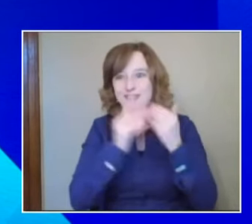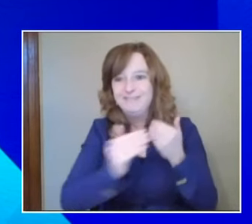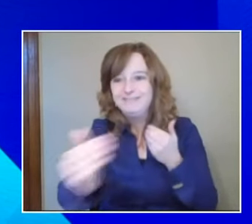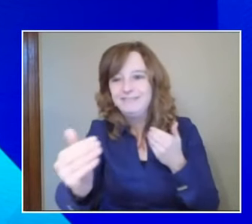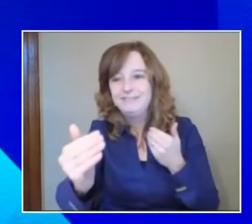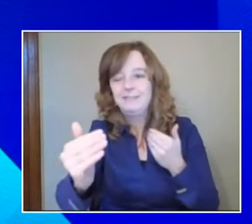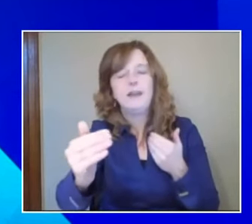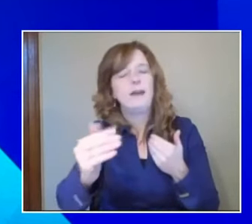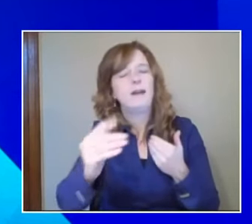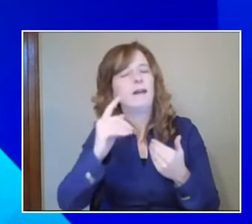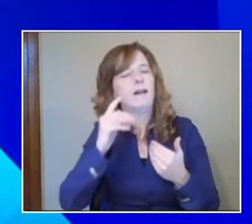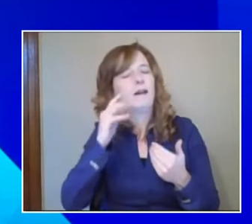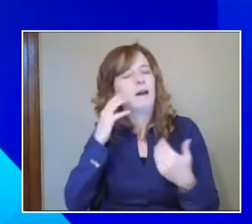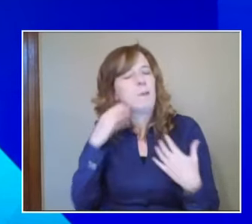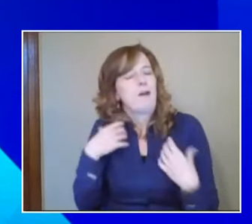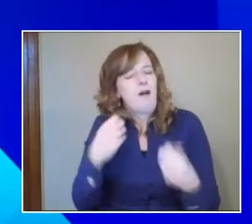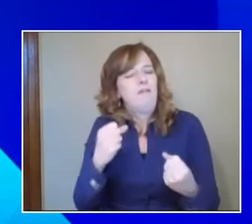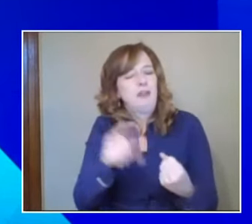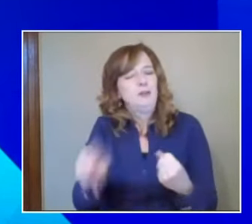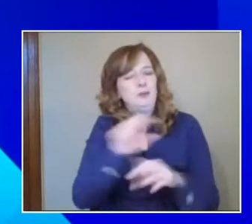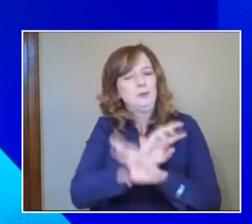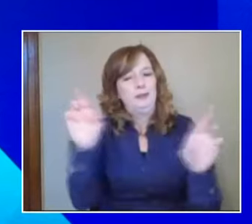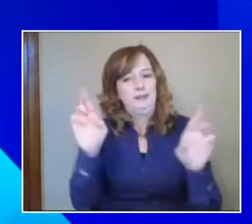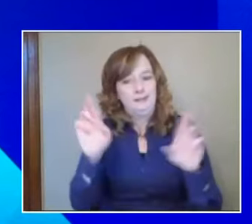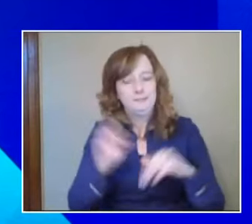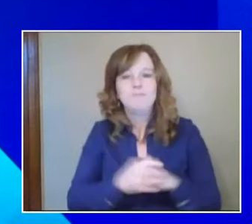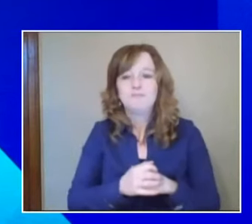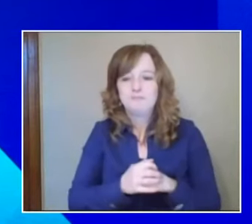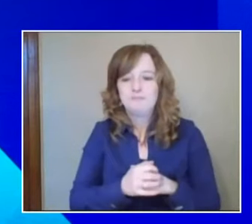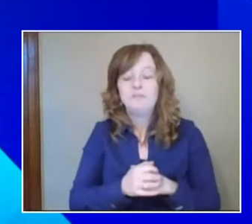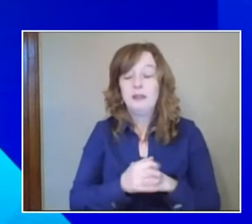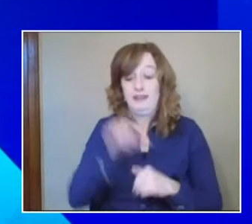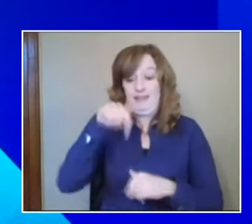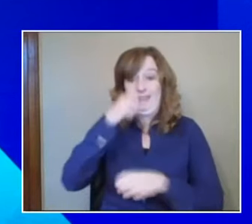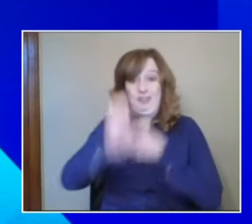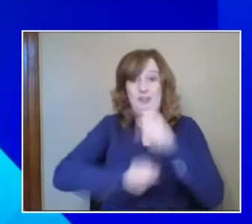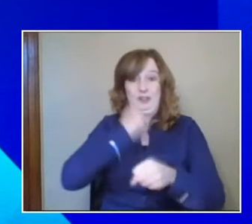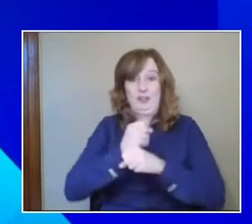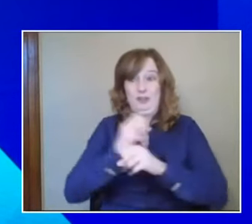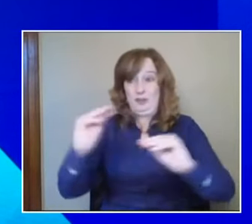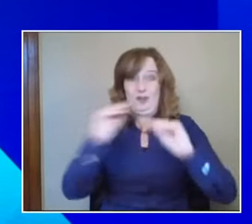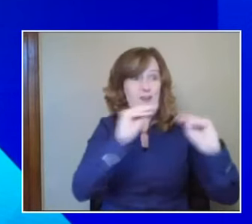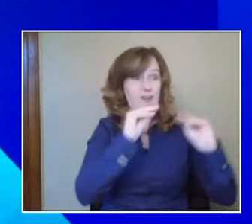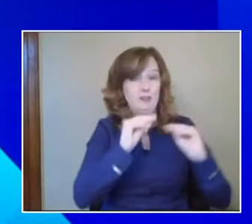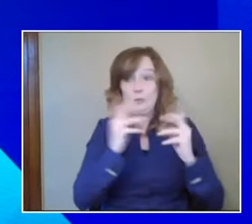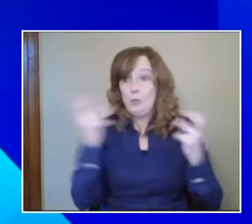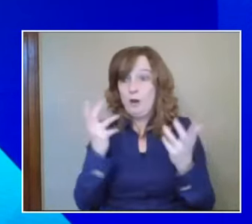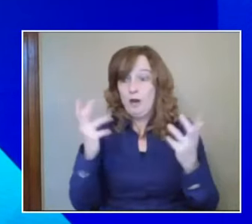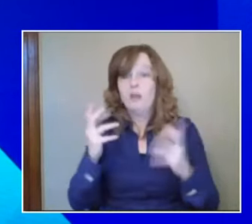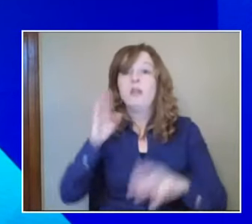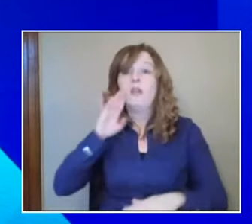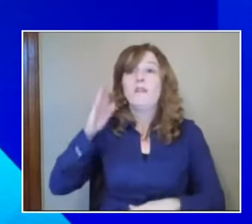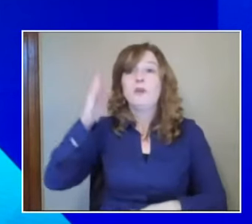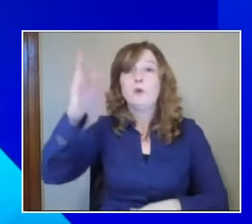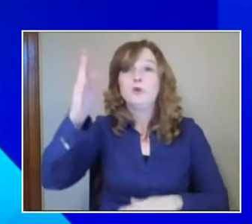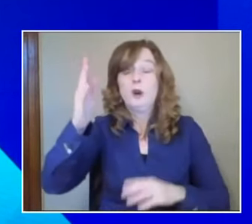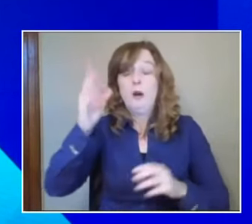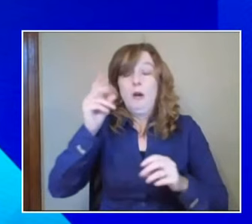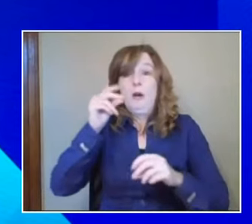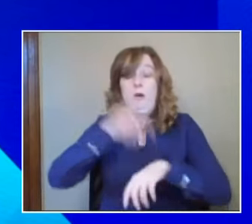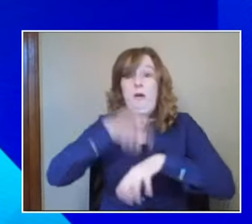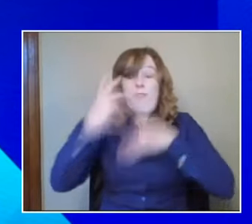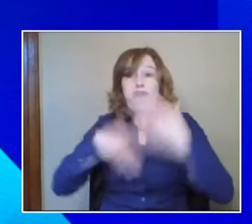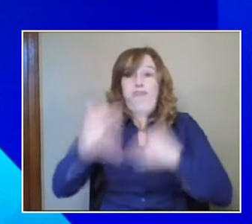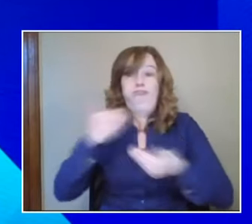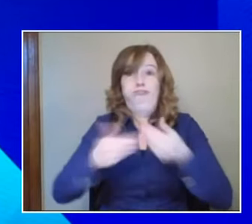there's one thing we've learned in 2020, it's that the future got here faster than anticipated. Being in COVID